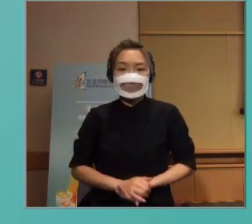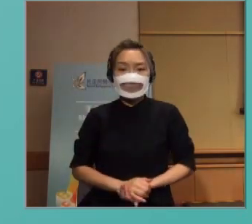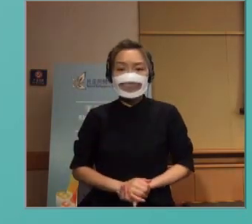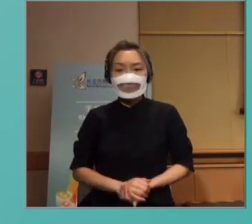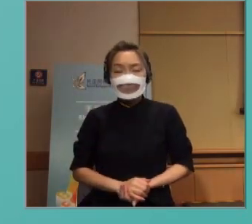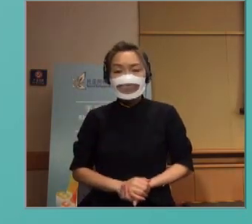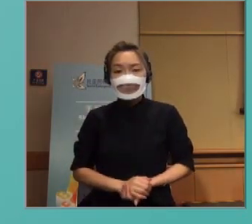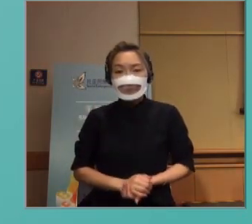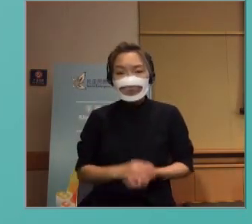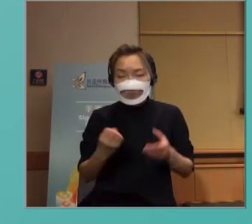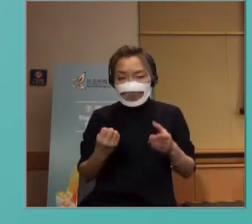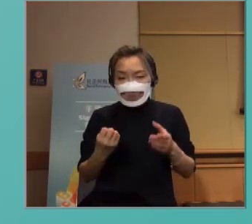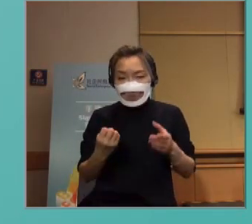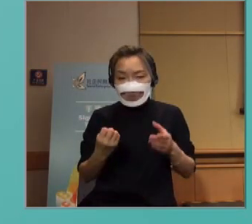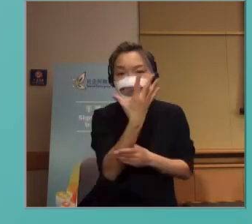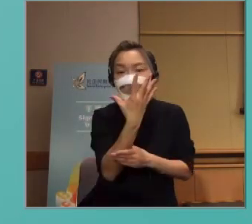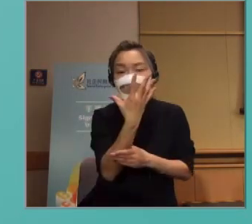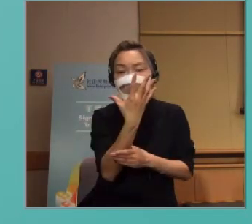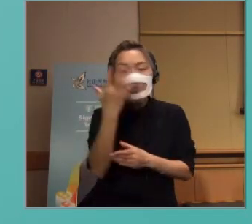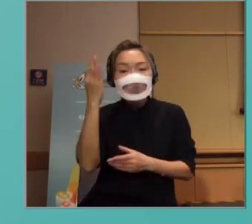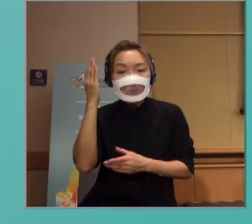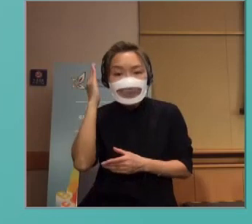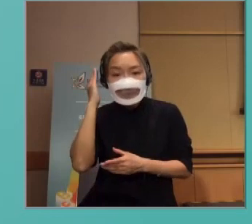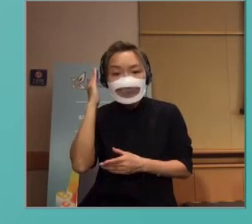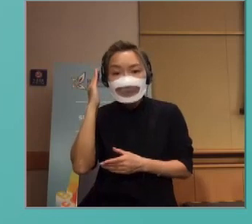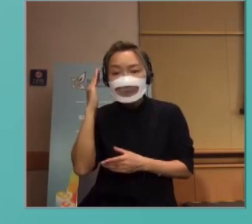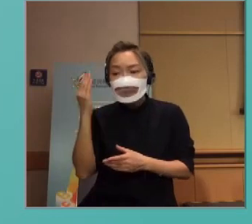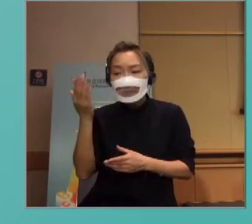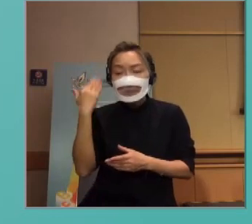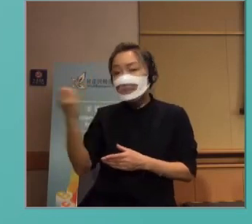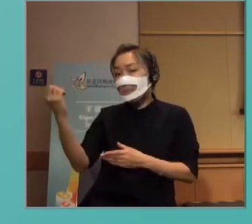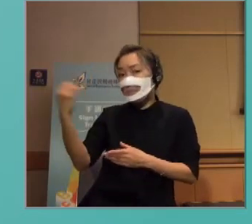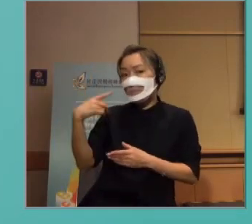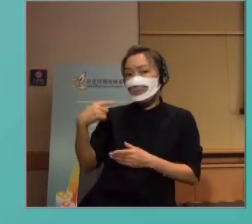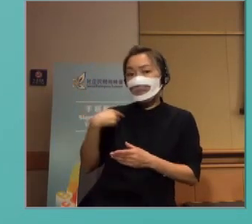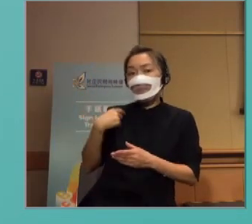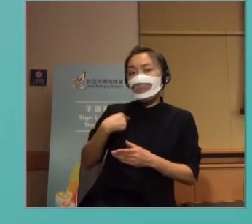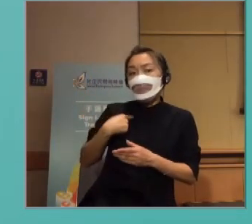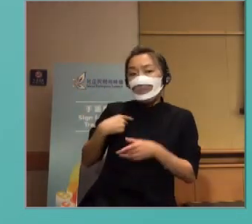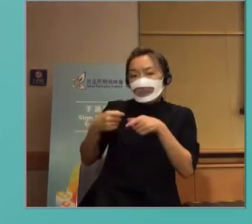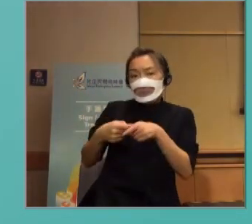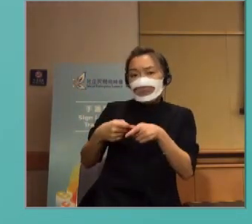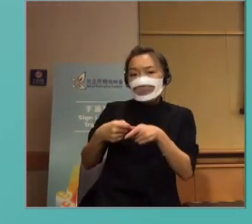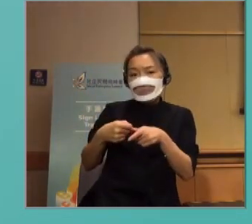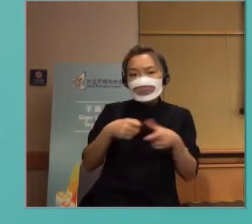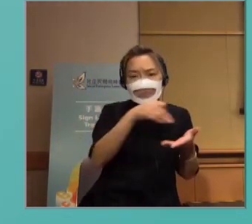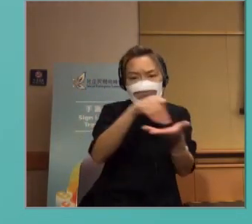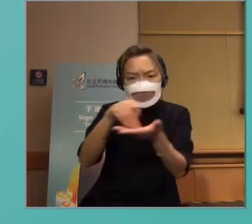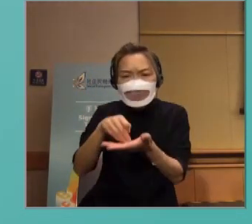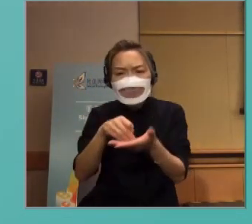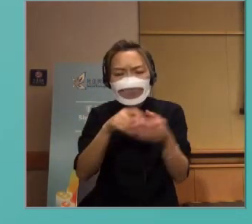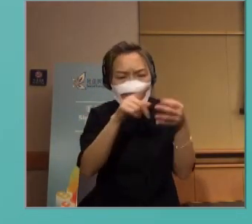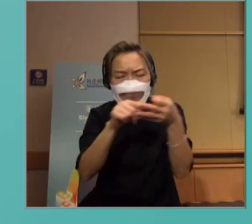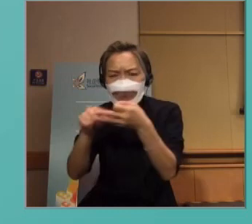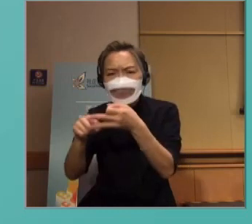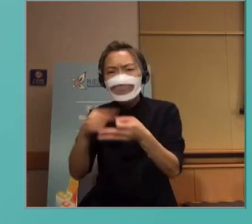because I have way too many companies I'm associated with, and I sound like a character from Game of Thrones. I represent, of course, Coinlectibles,